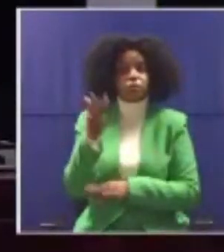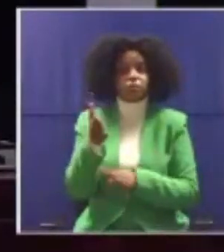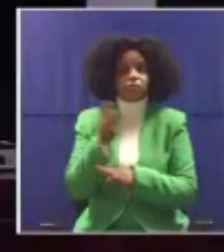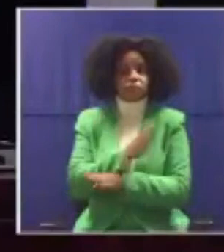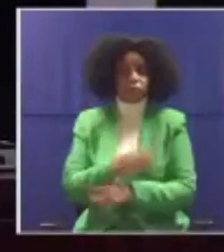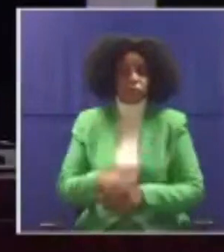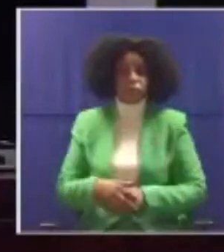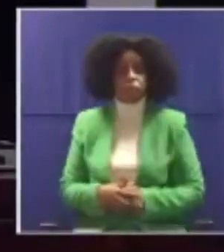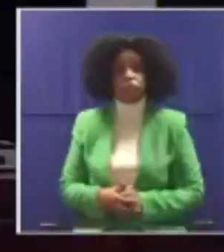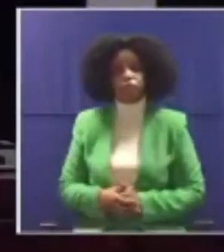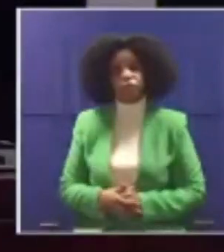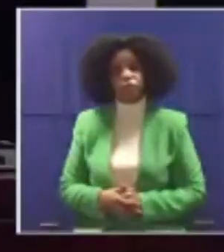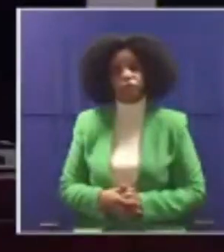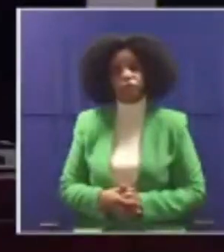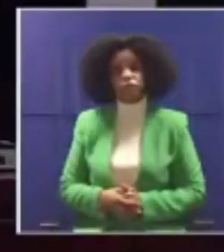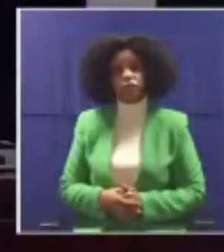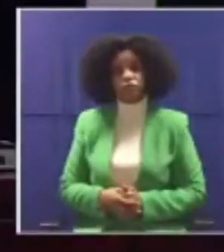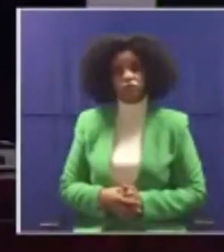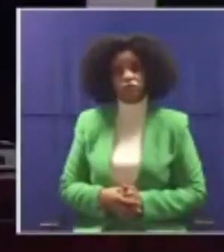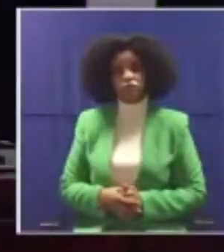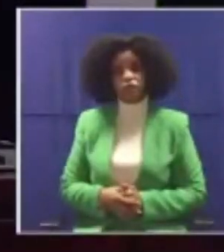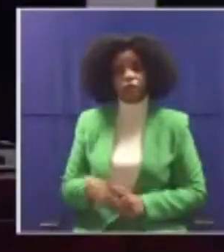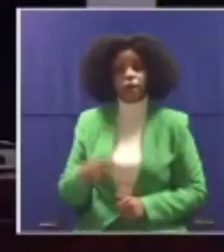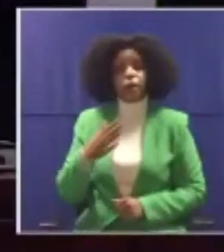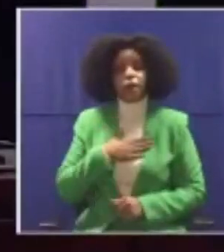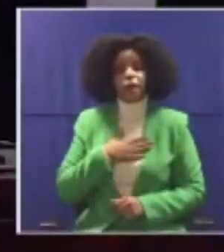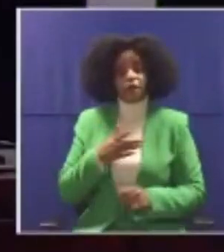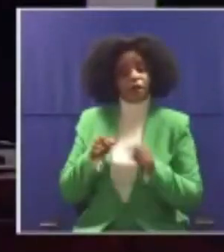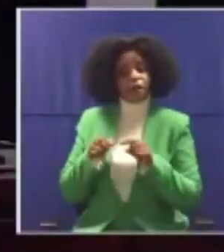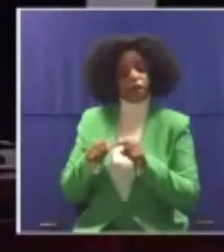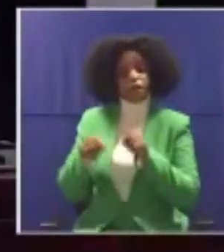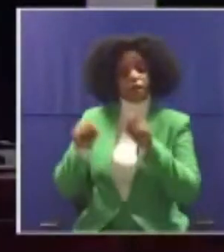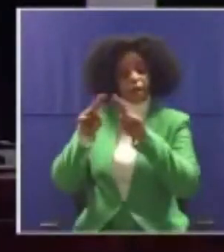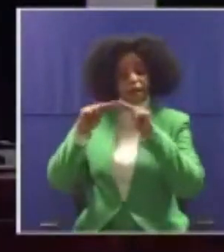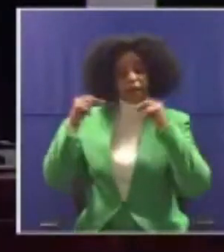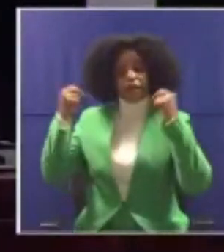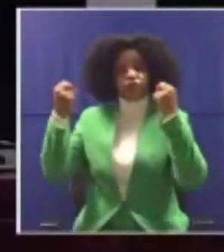By coming up with this national framework,